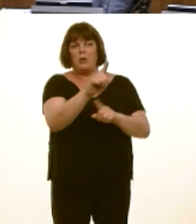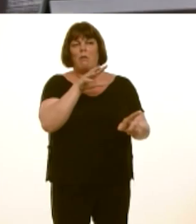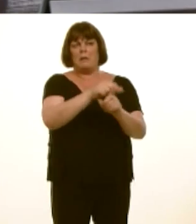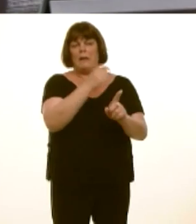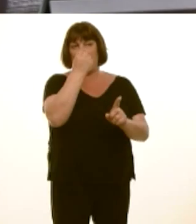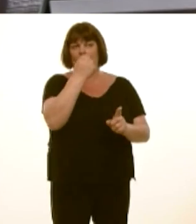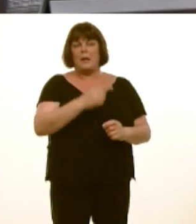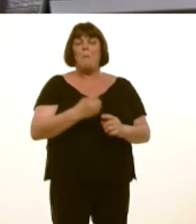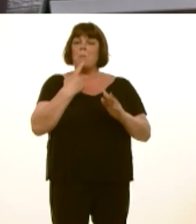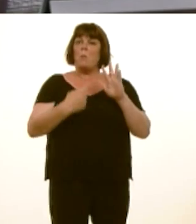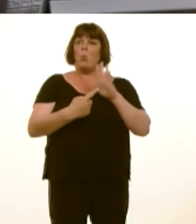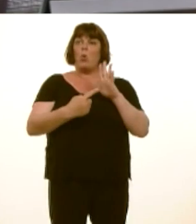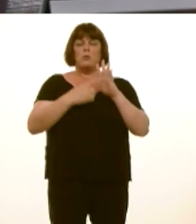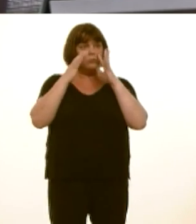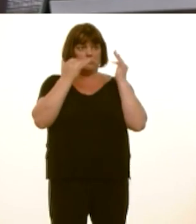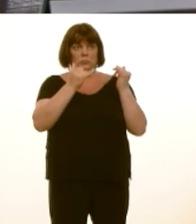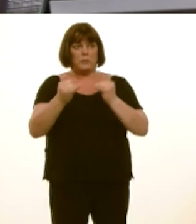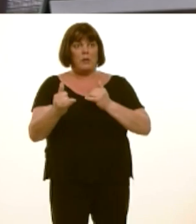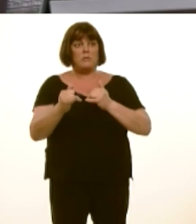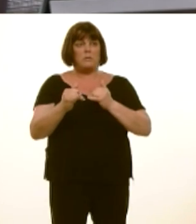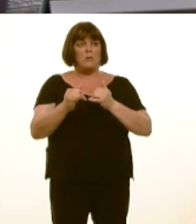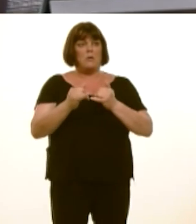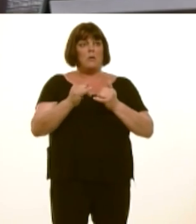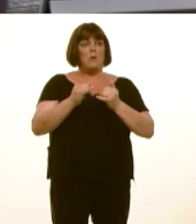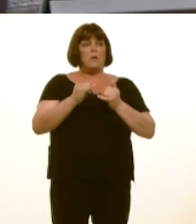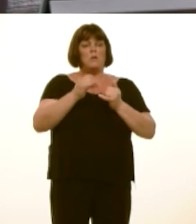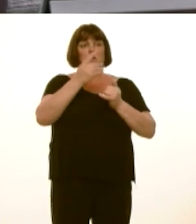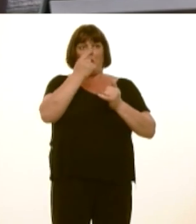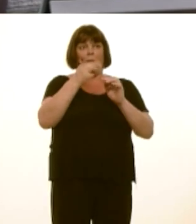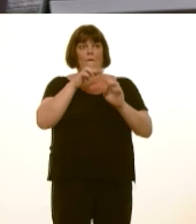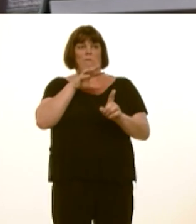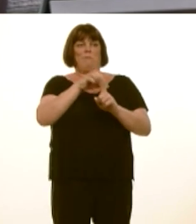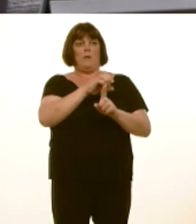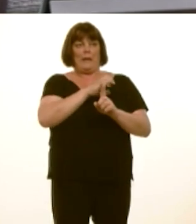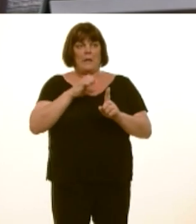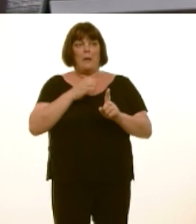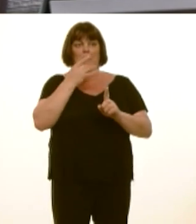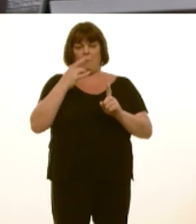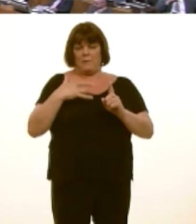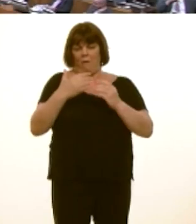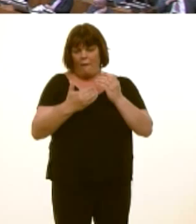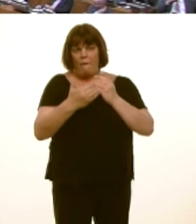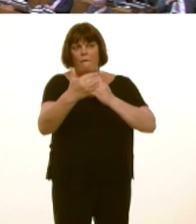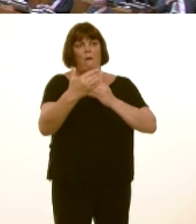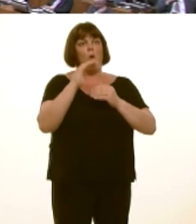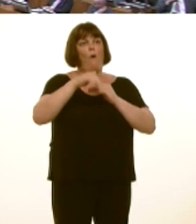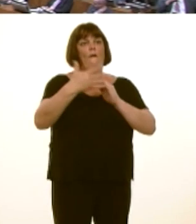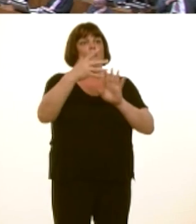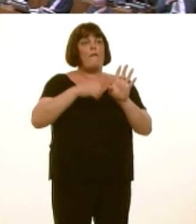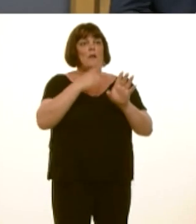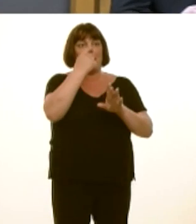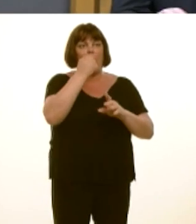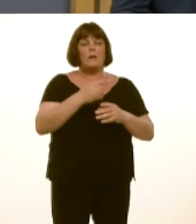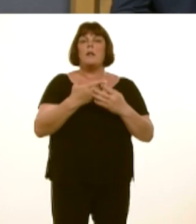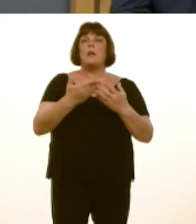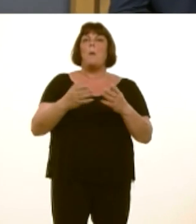absolutely fundamental to increasing someone's survival rate beyond 5 years in the future. We now move to questions from the